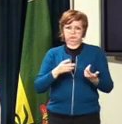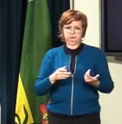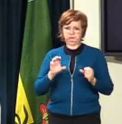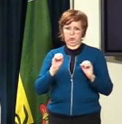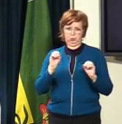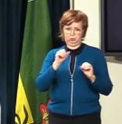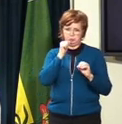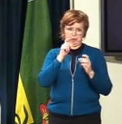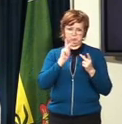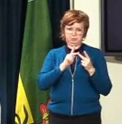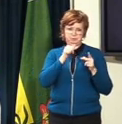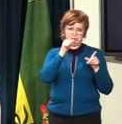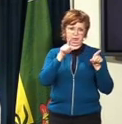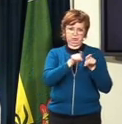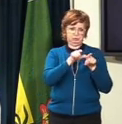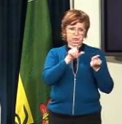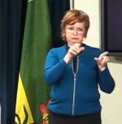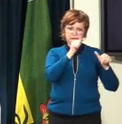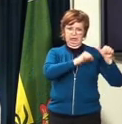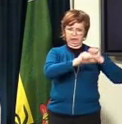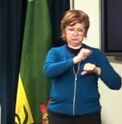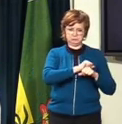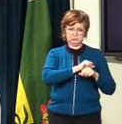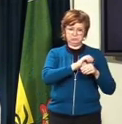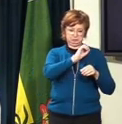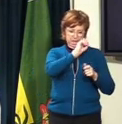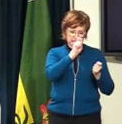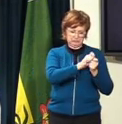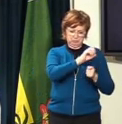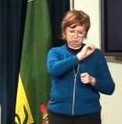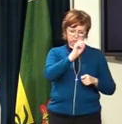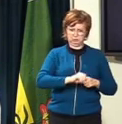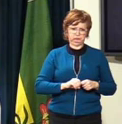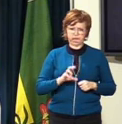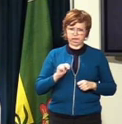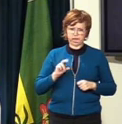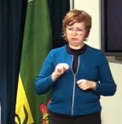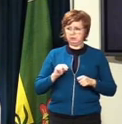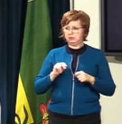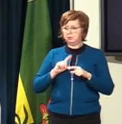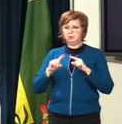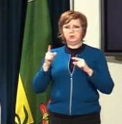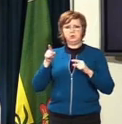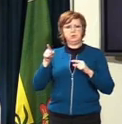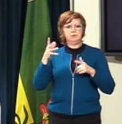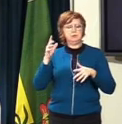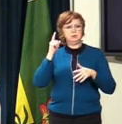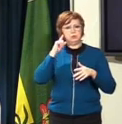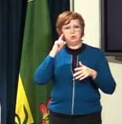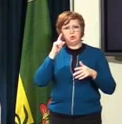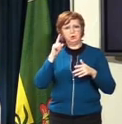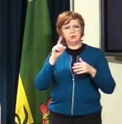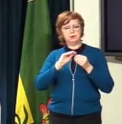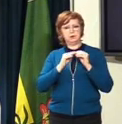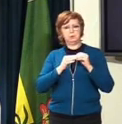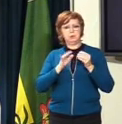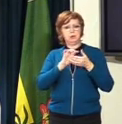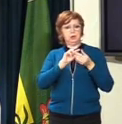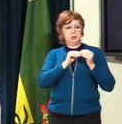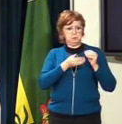seeing large-scale community-based transmission, and we're starting to get into a period of, and you've heard this exponential growth, and